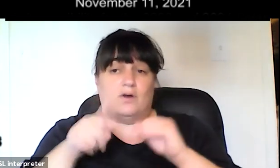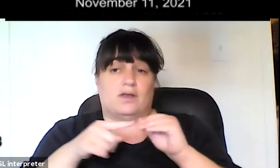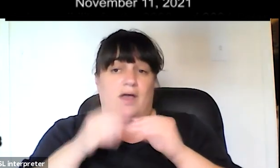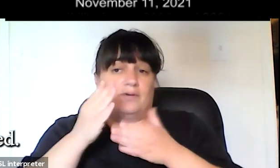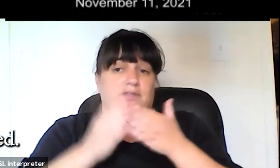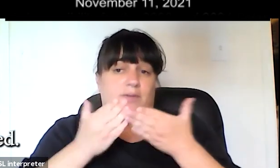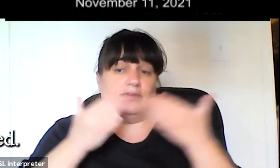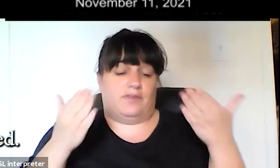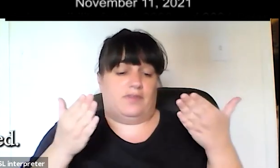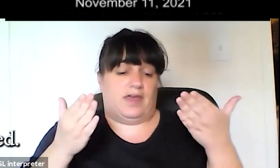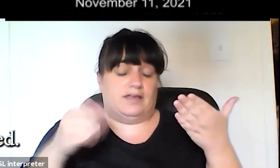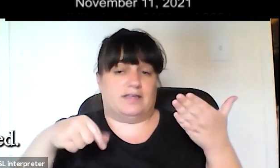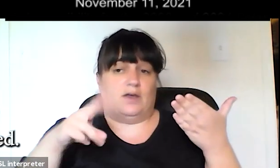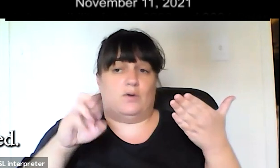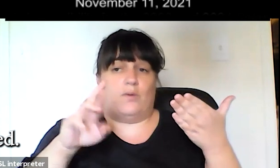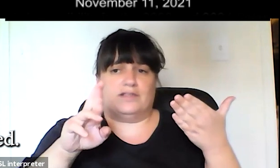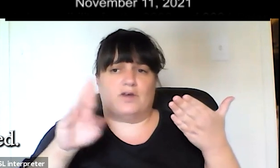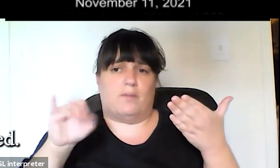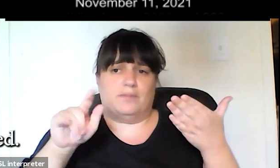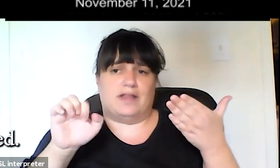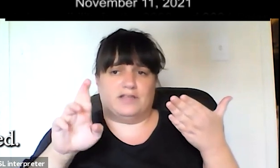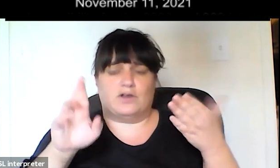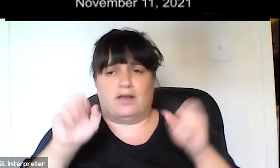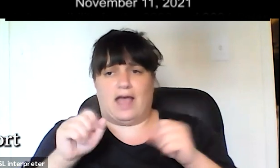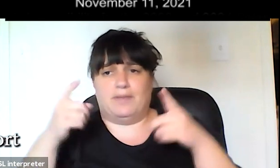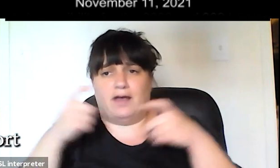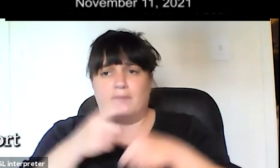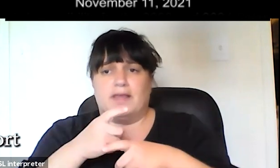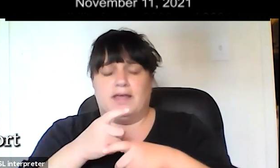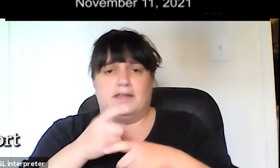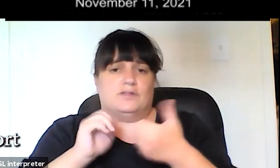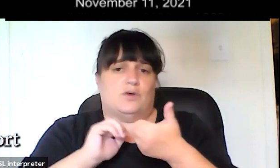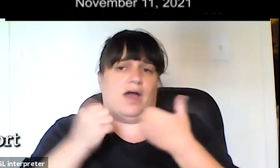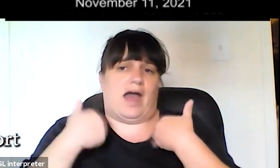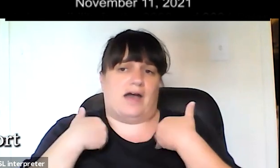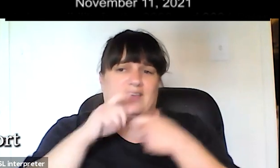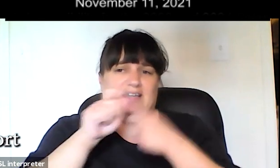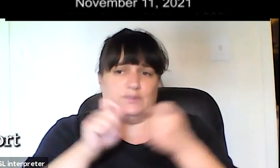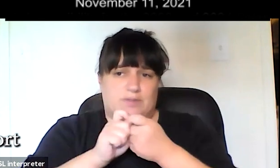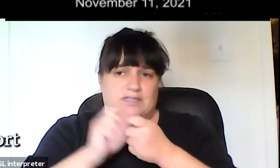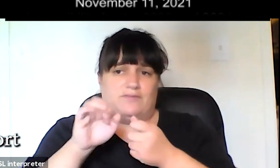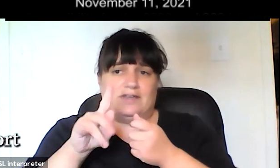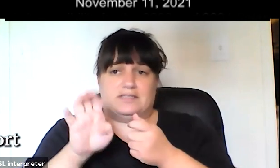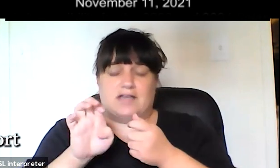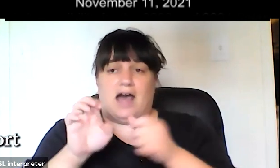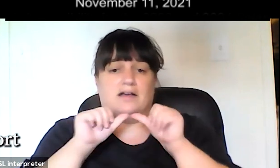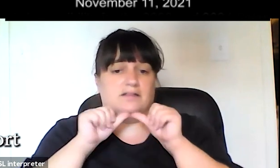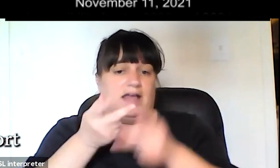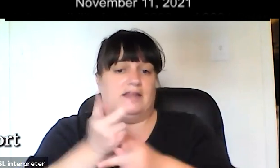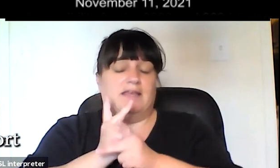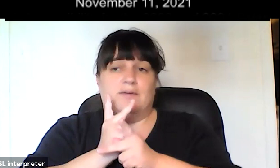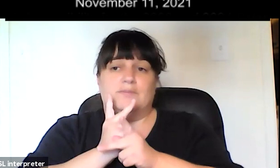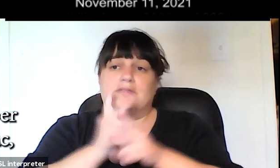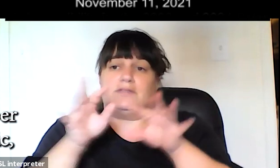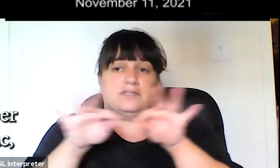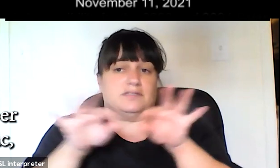of these things like quasars and blazars could be very complicated. So having a very specific style that keeps the sentence structure